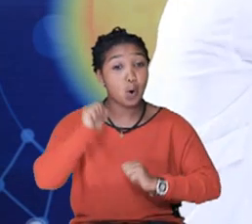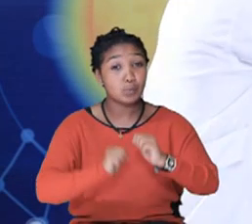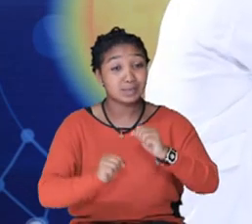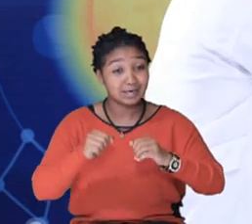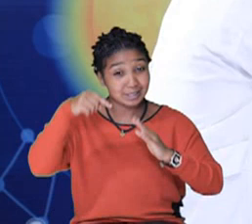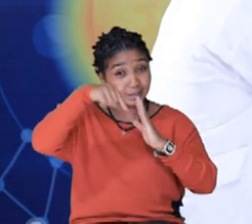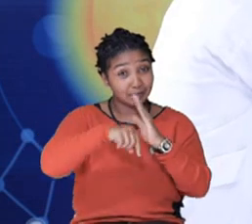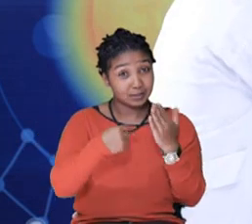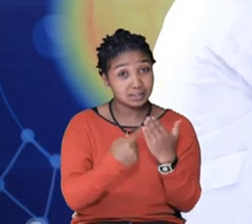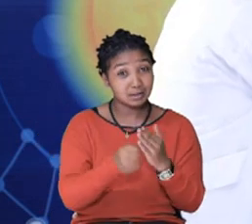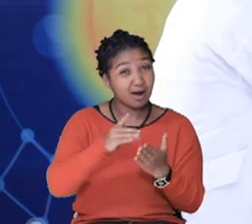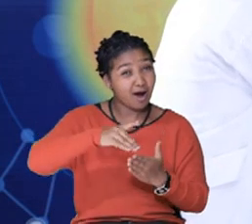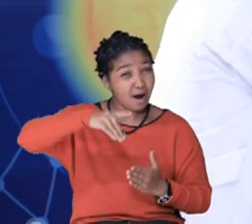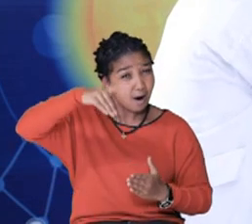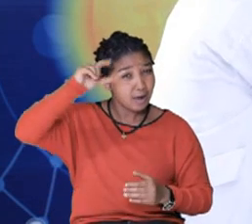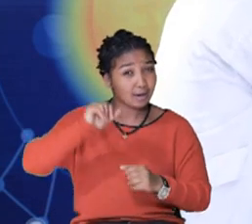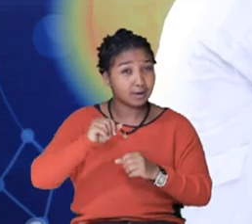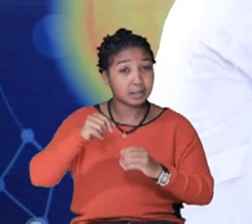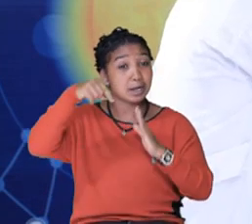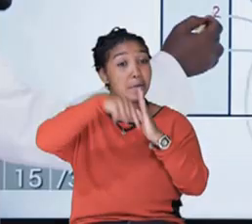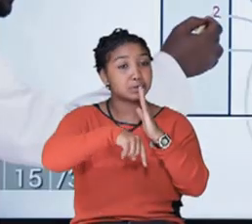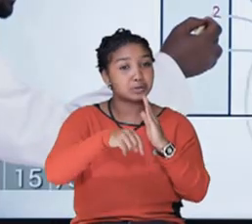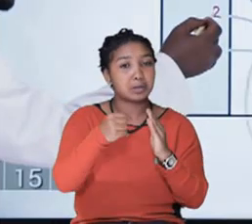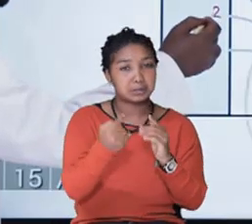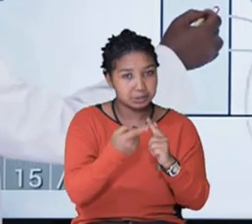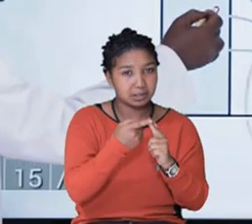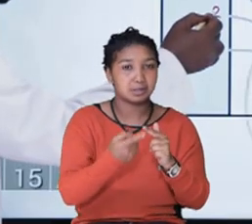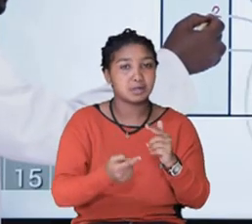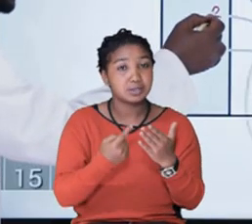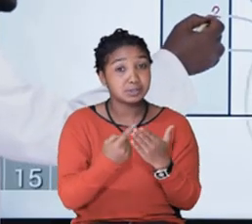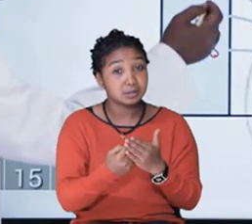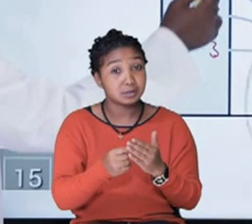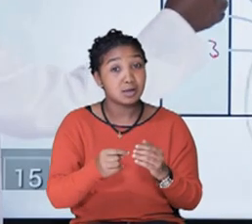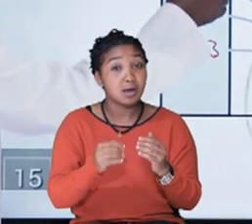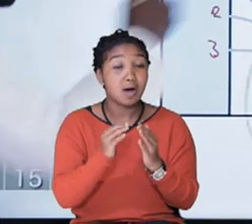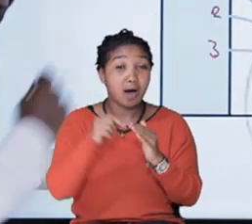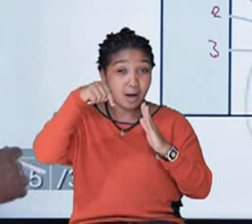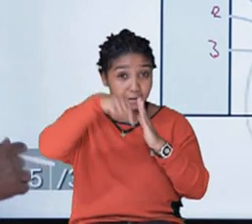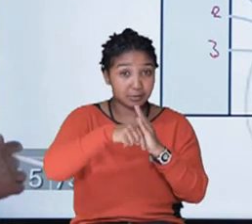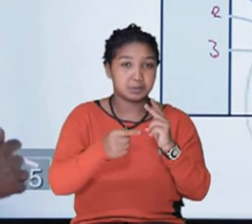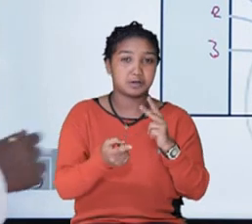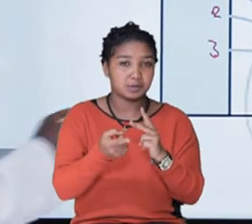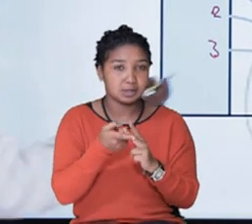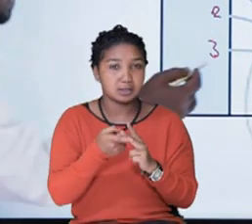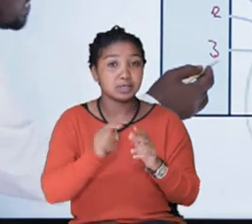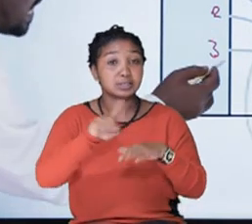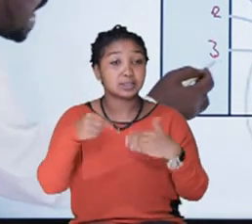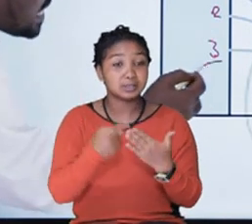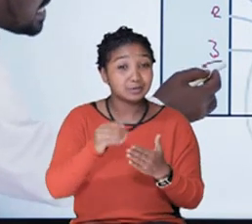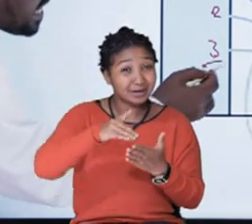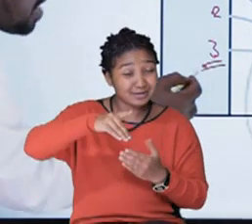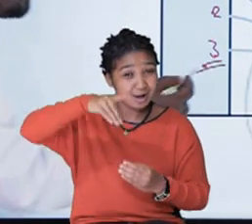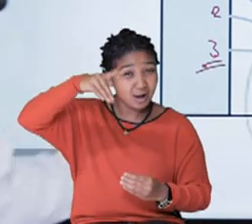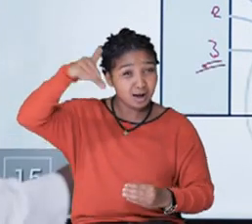the depths. Z is higher depths than the second. This higher depths than the first. So Z is